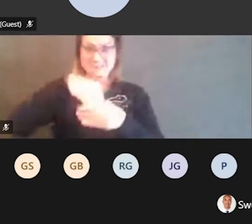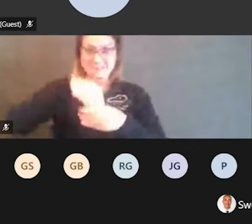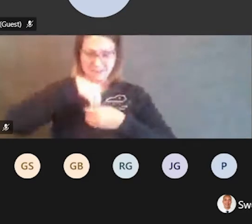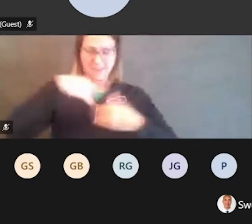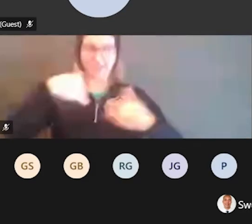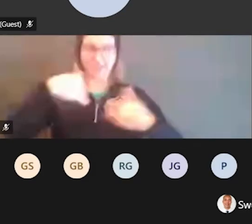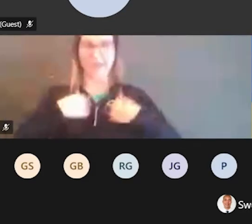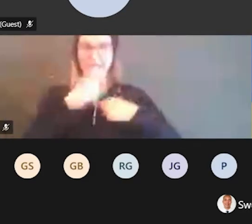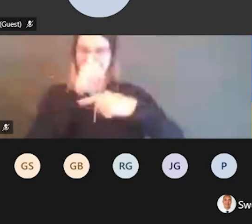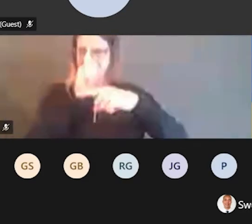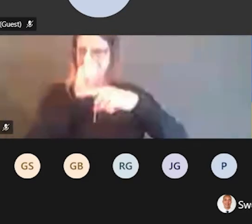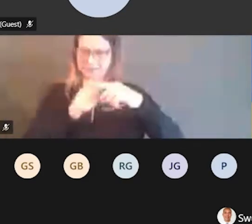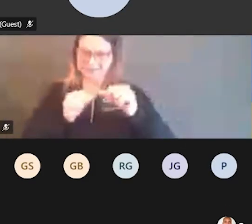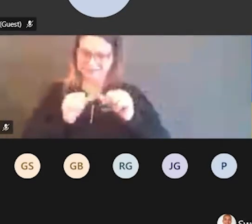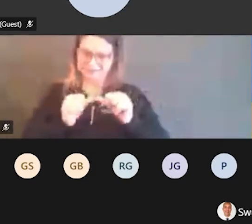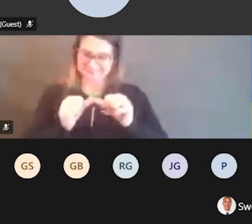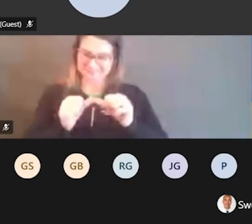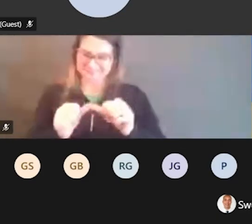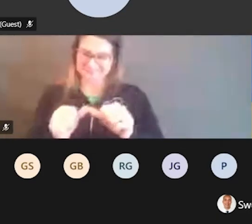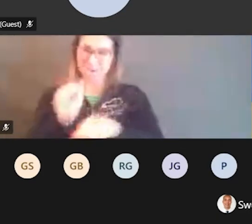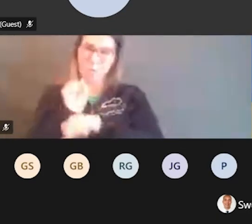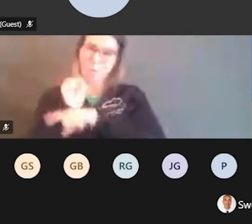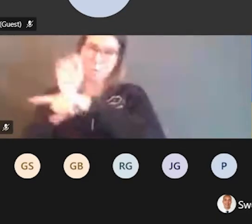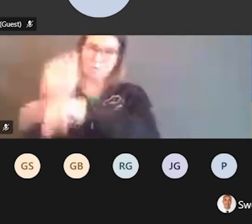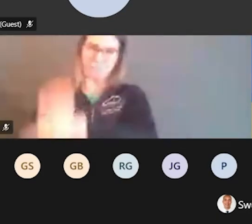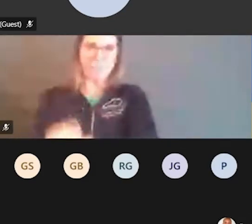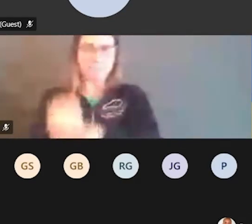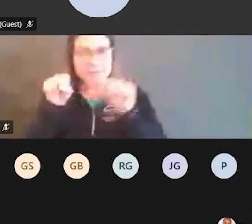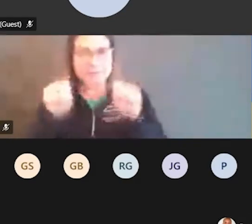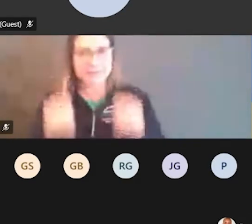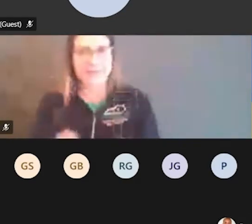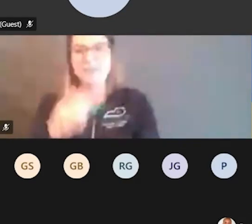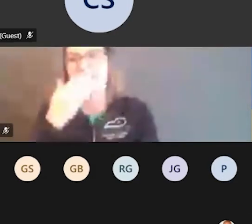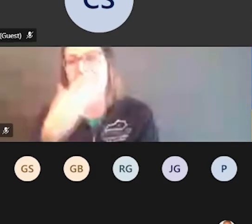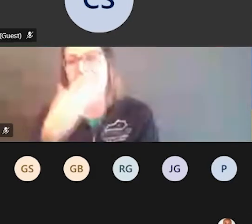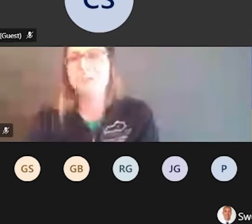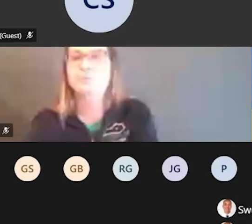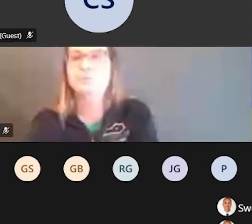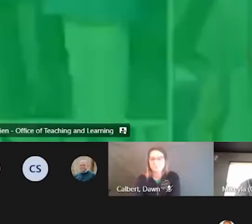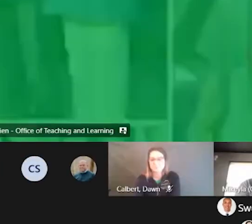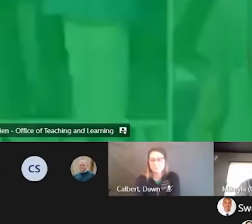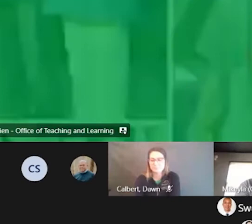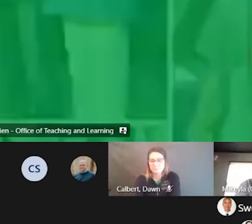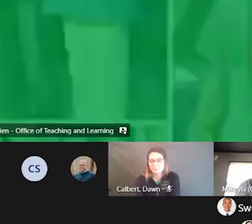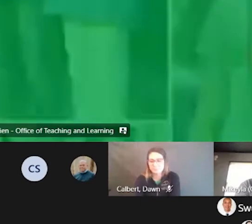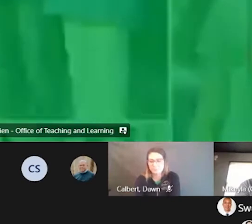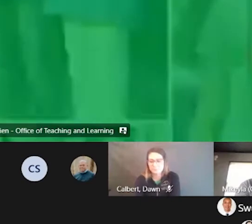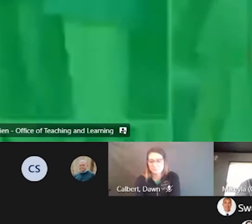that you possess to overcome future obstacles too. Thank you, Caleb. Anna.